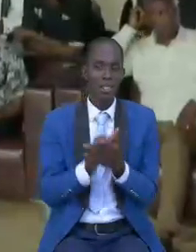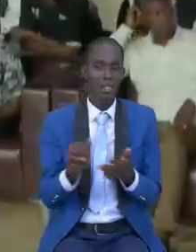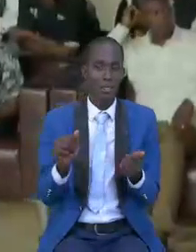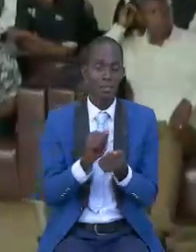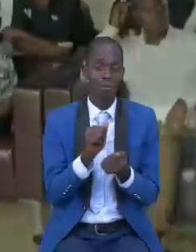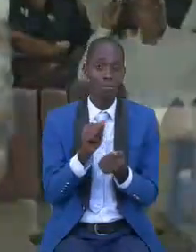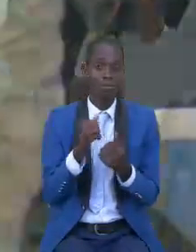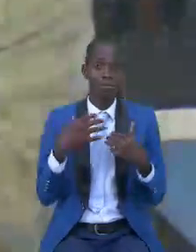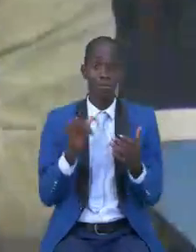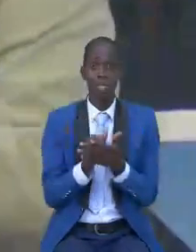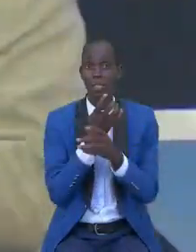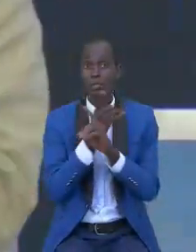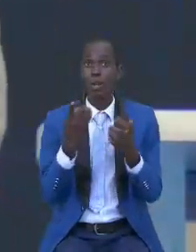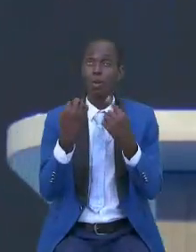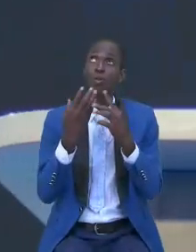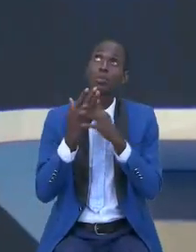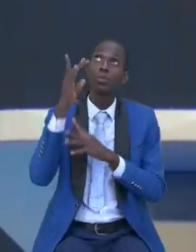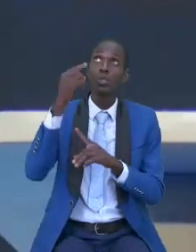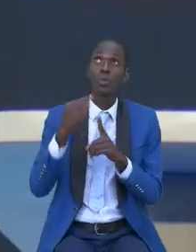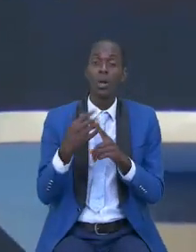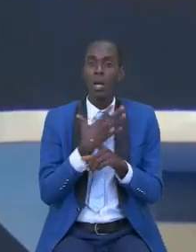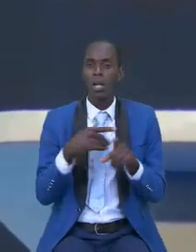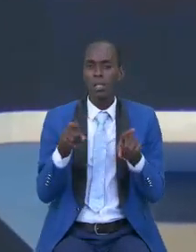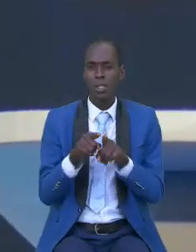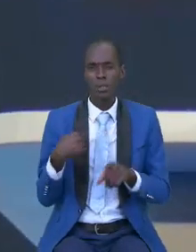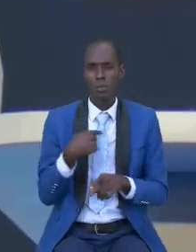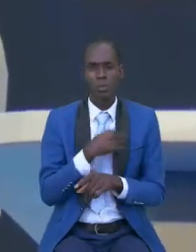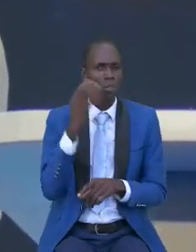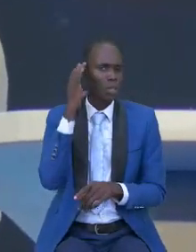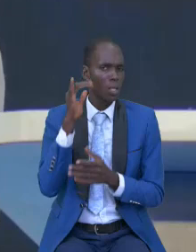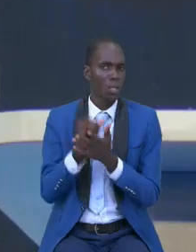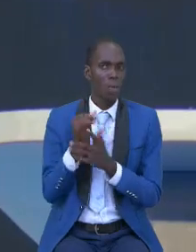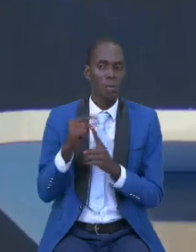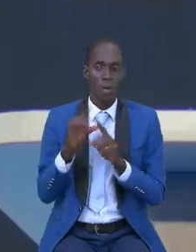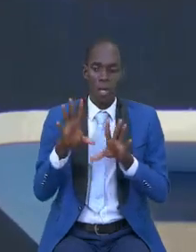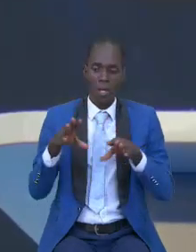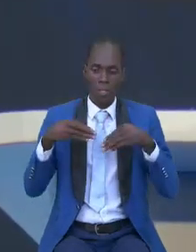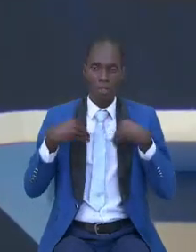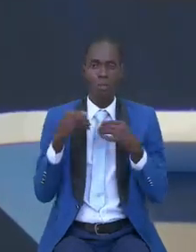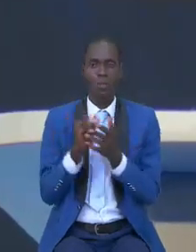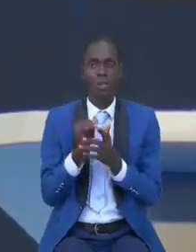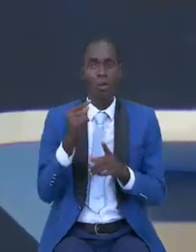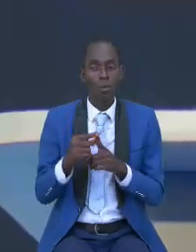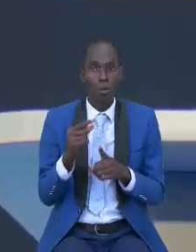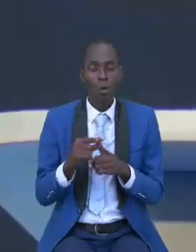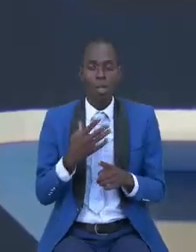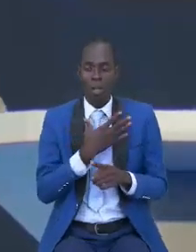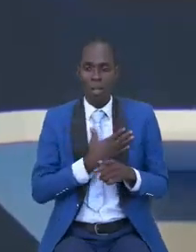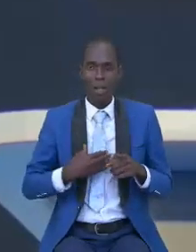comes through his word. And as you hear that word, accept that word,